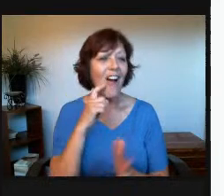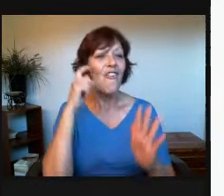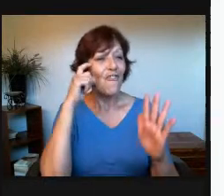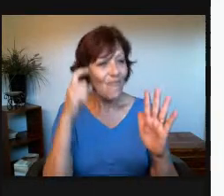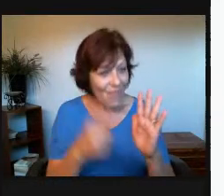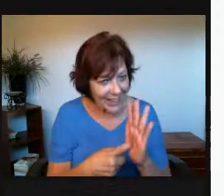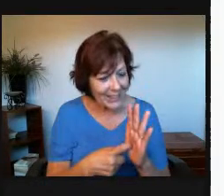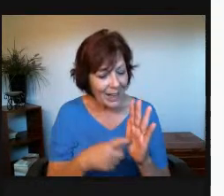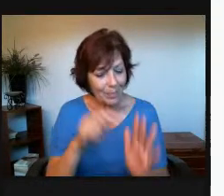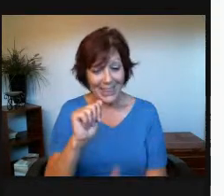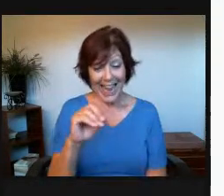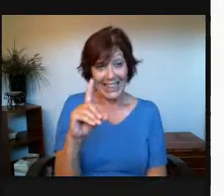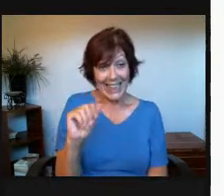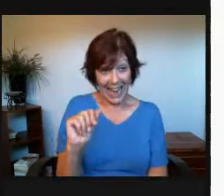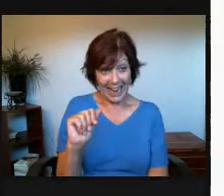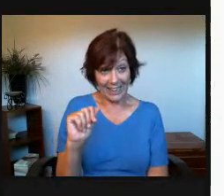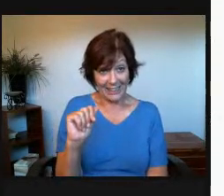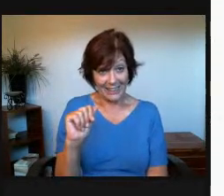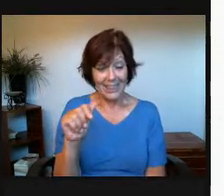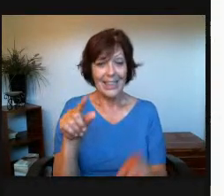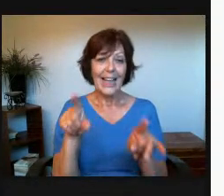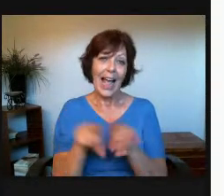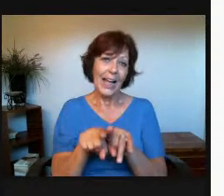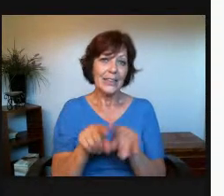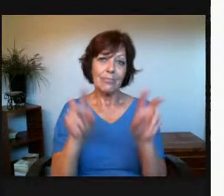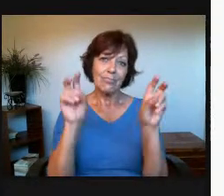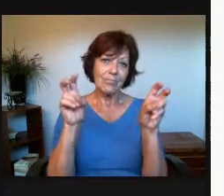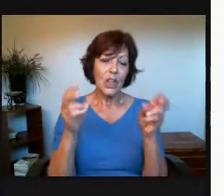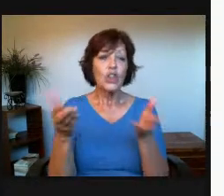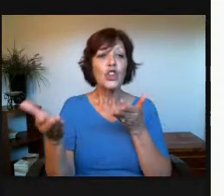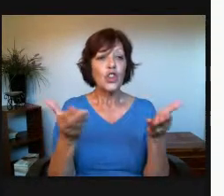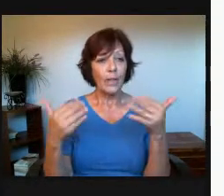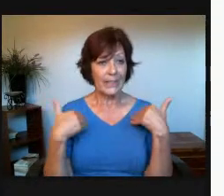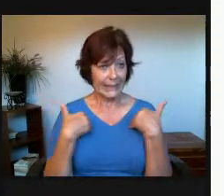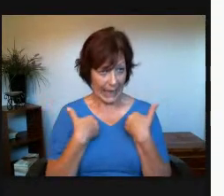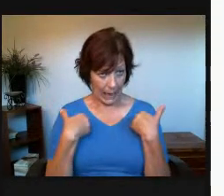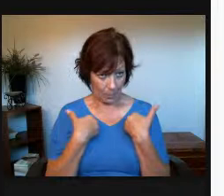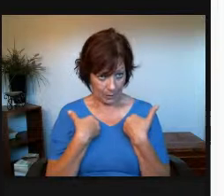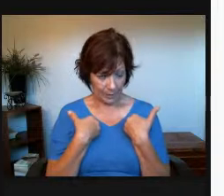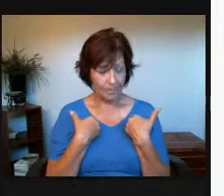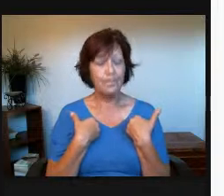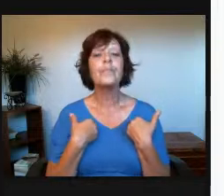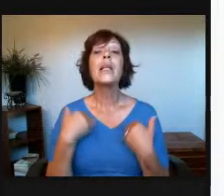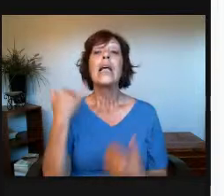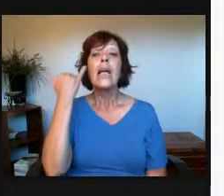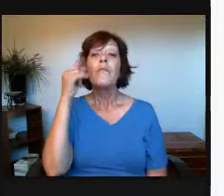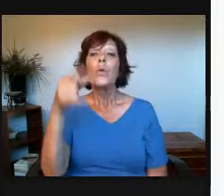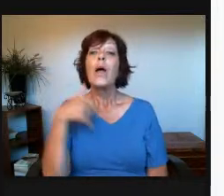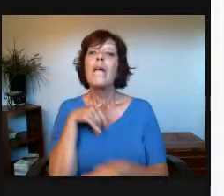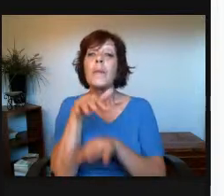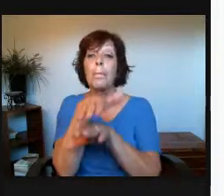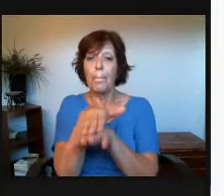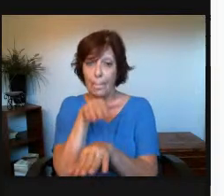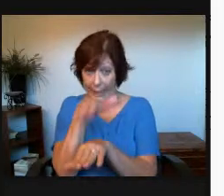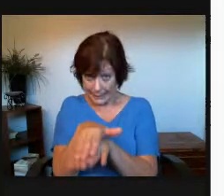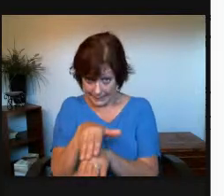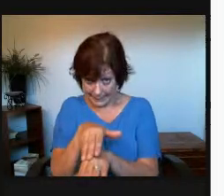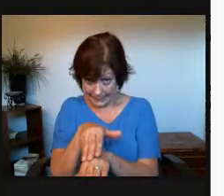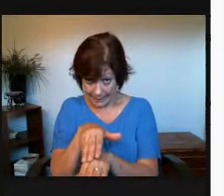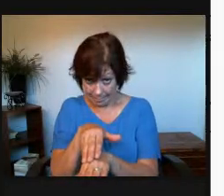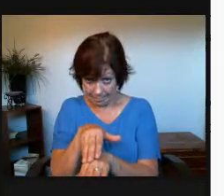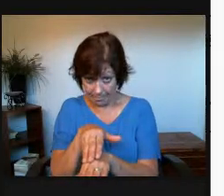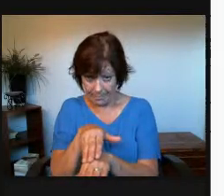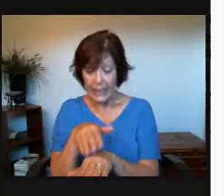with Disabilities Act as service animals. So if you have a pet, if you have